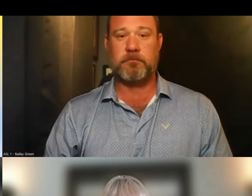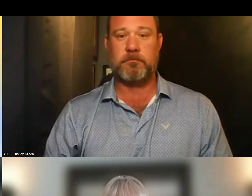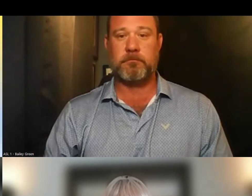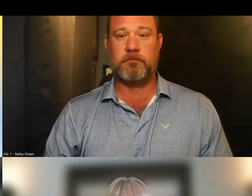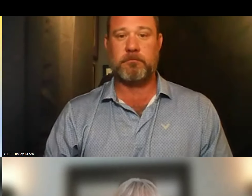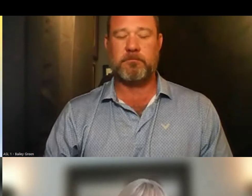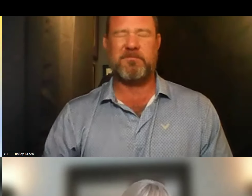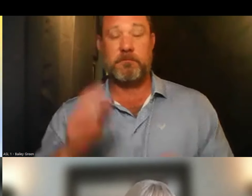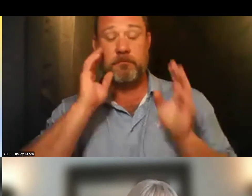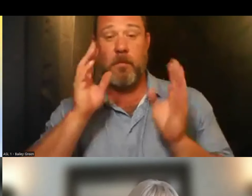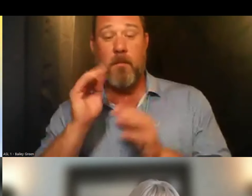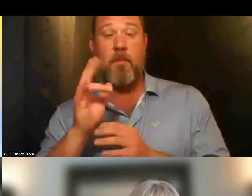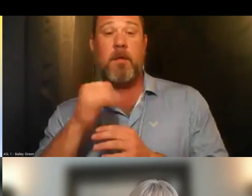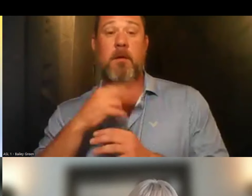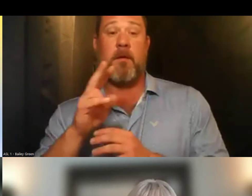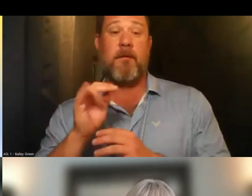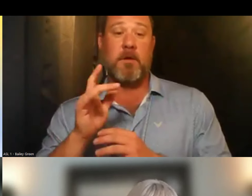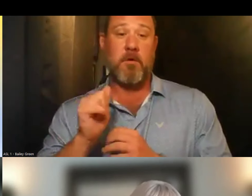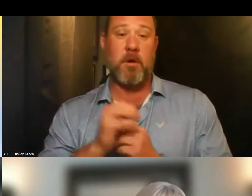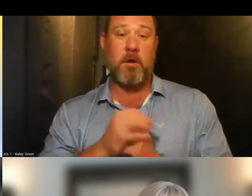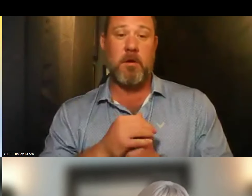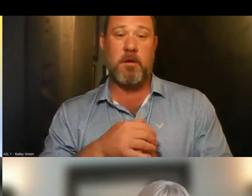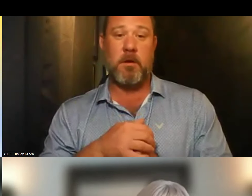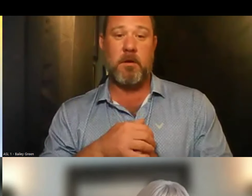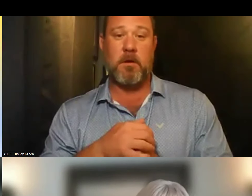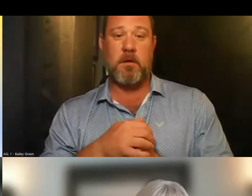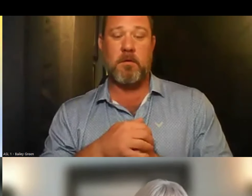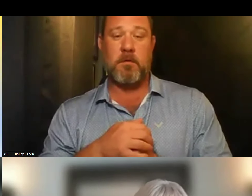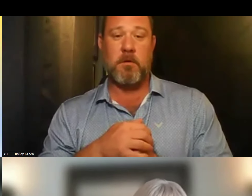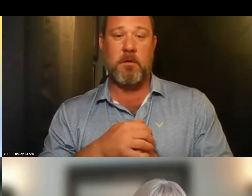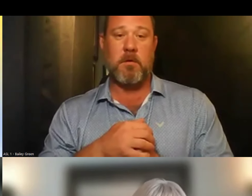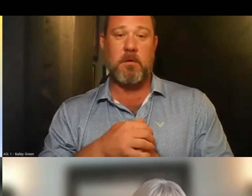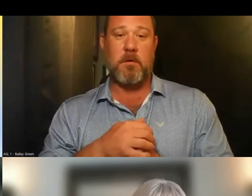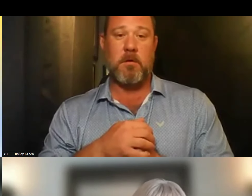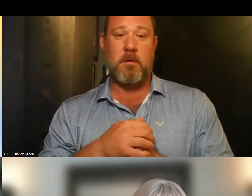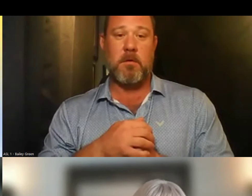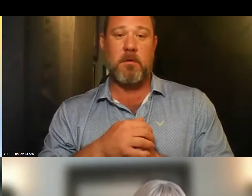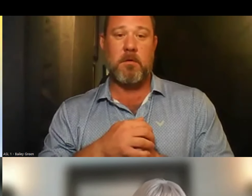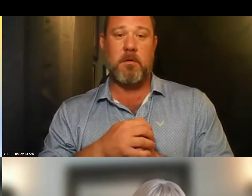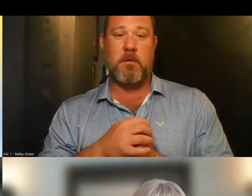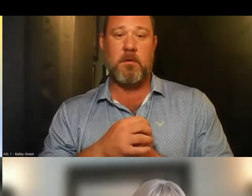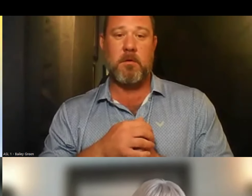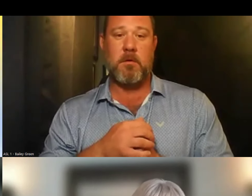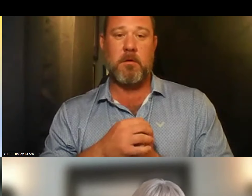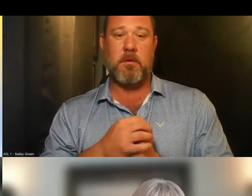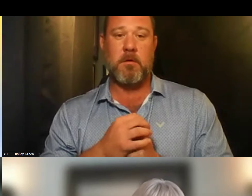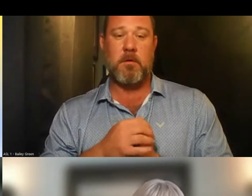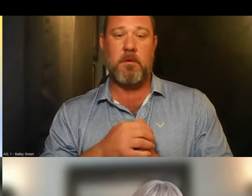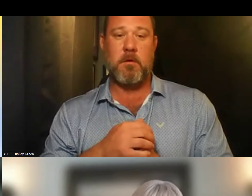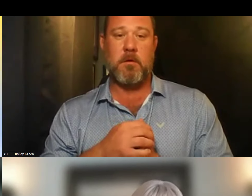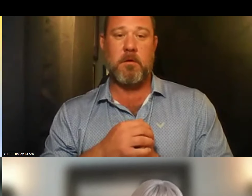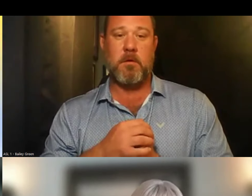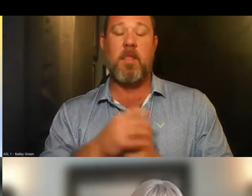Hi, Dr. Mobley. I'm Victoria Hinojosa with the Policy Development Bureau. Yeah, the caregivers that you're speaking